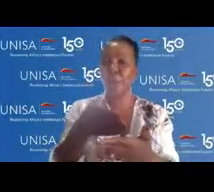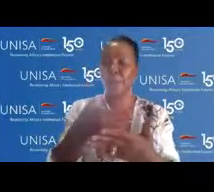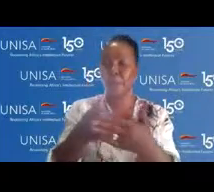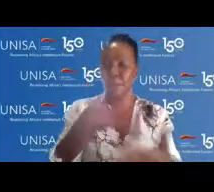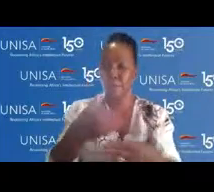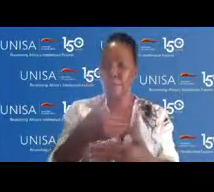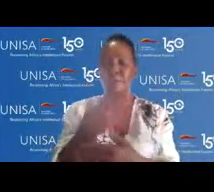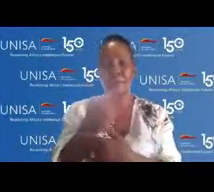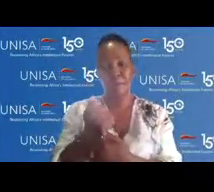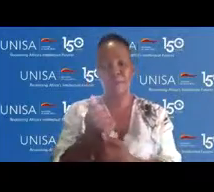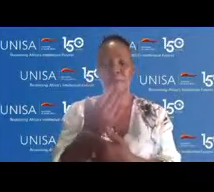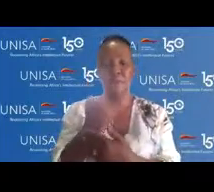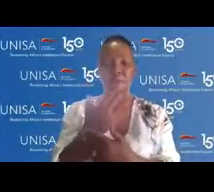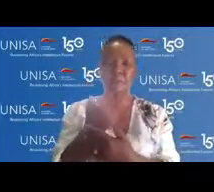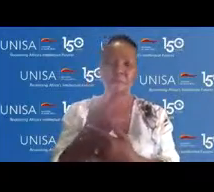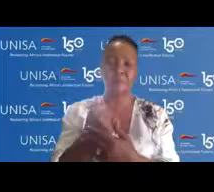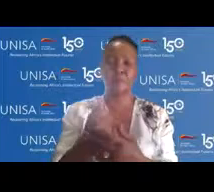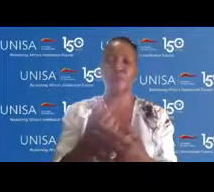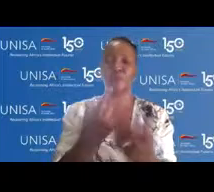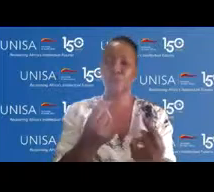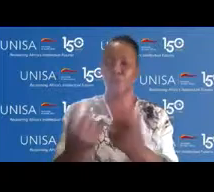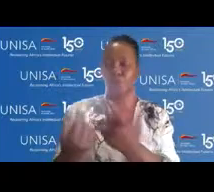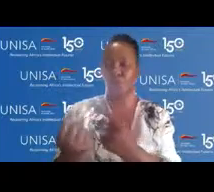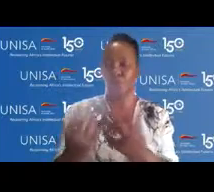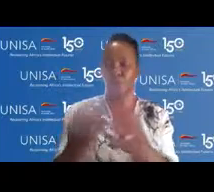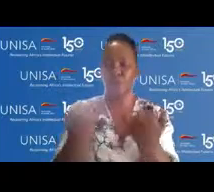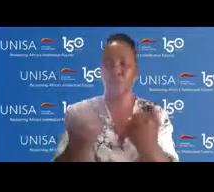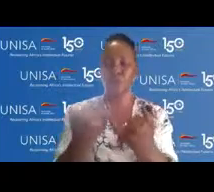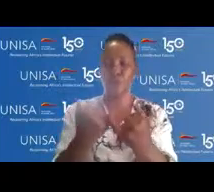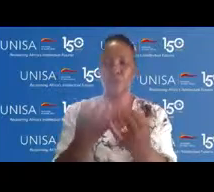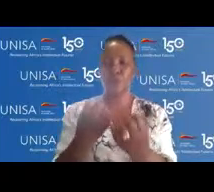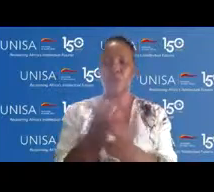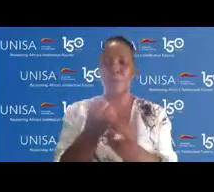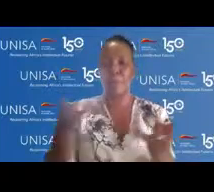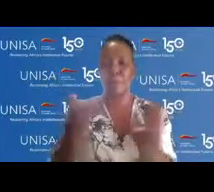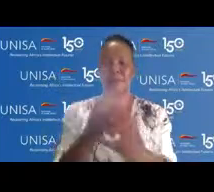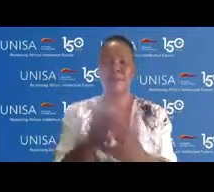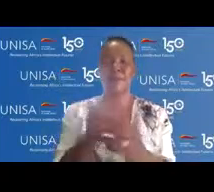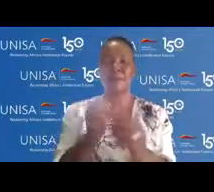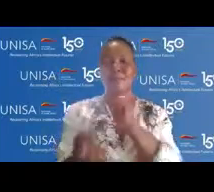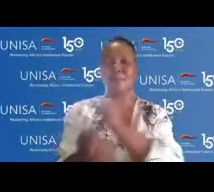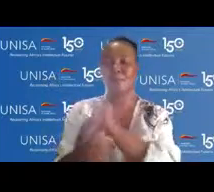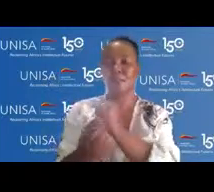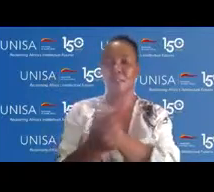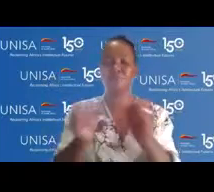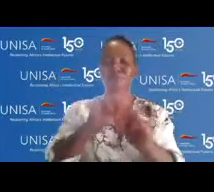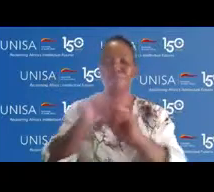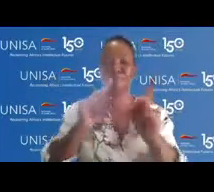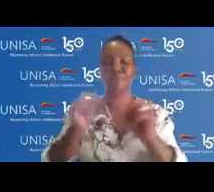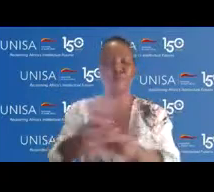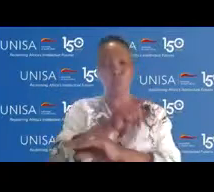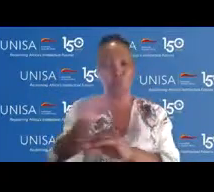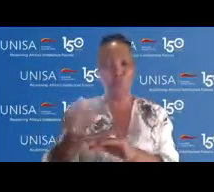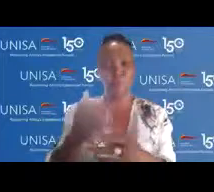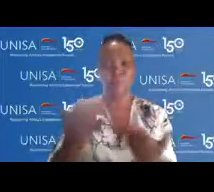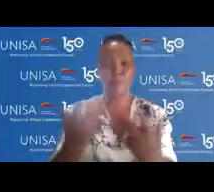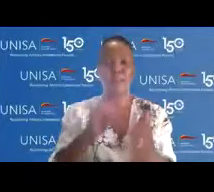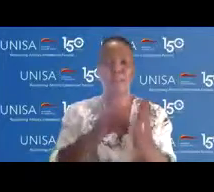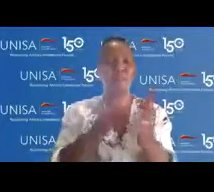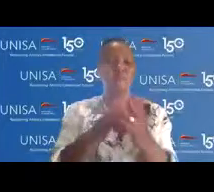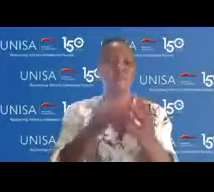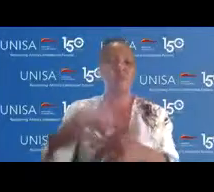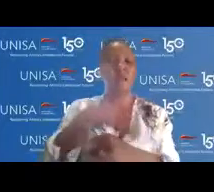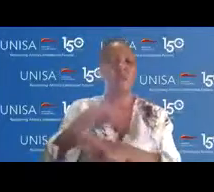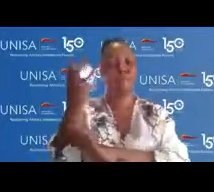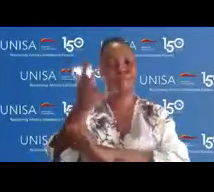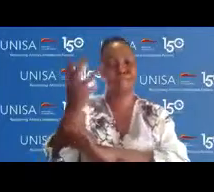it. Today we're actually what we call a blast session, so means we're actually going to be talking to you guys. It's not just going to be us presenting, but you're going to be